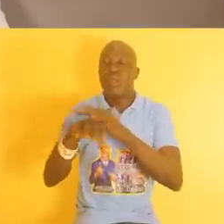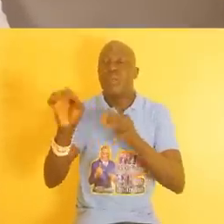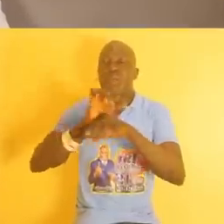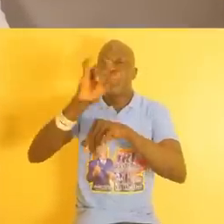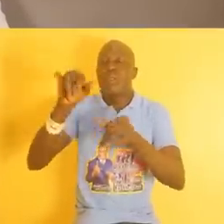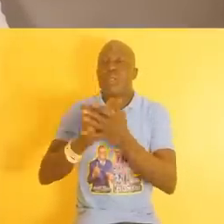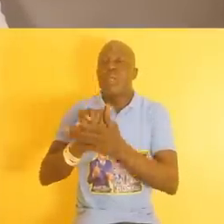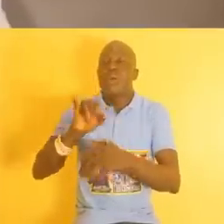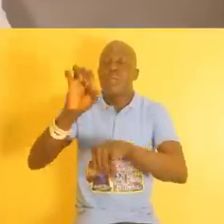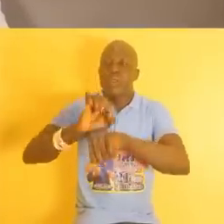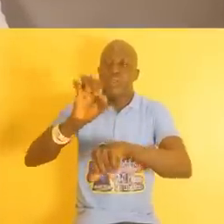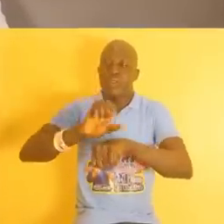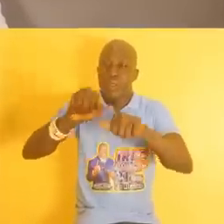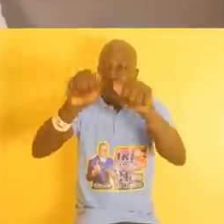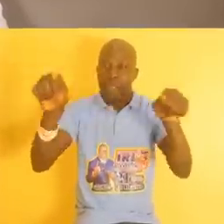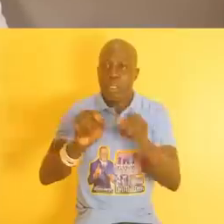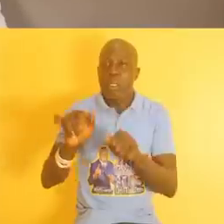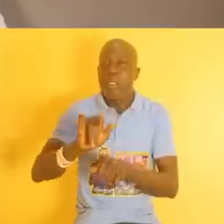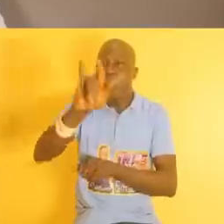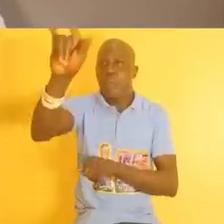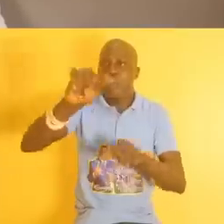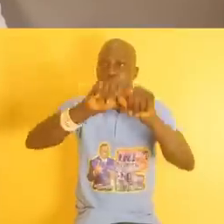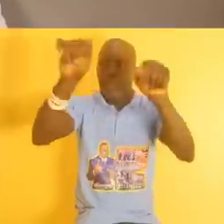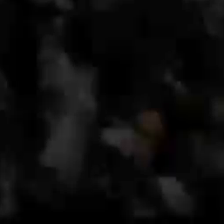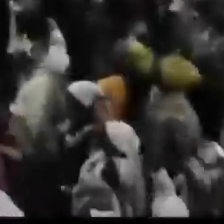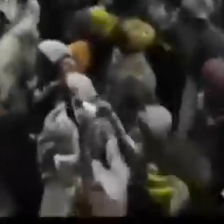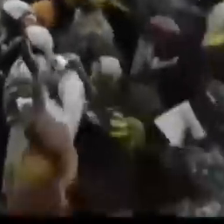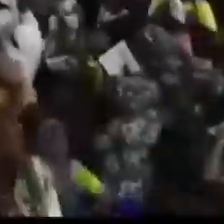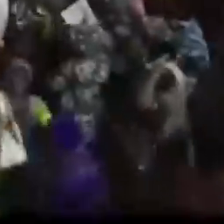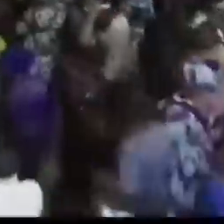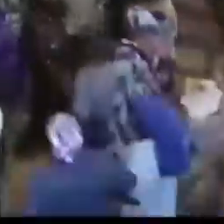Gawani, Baremo Idiobi, Airport Area, name everybody.